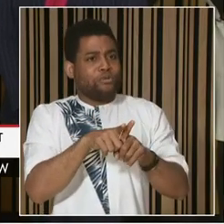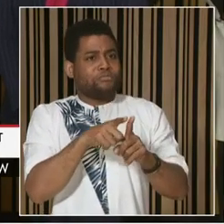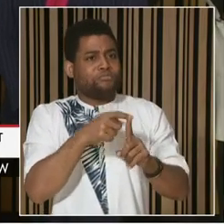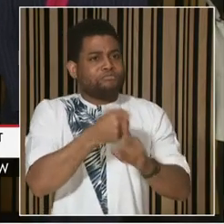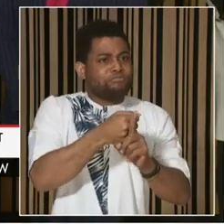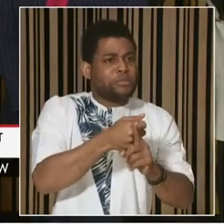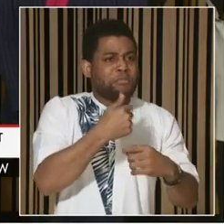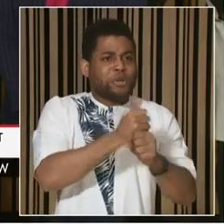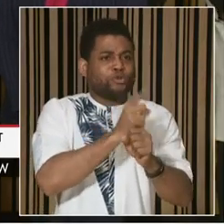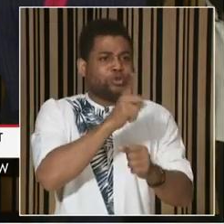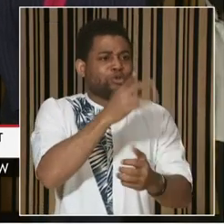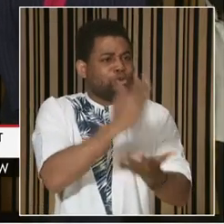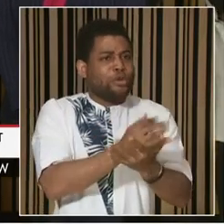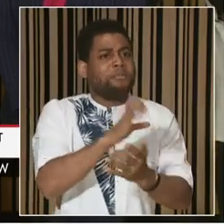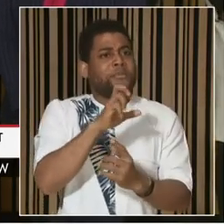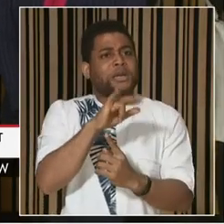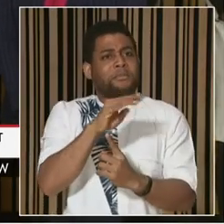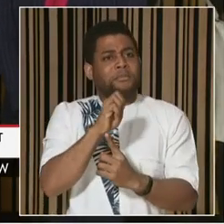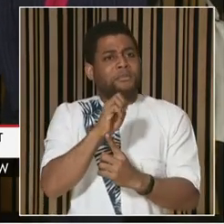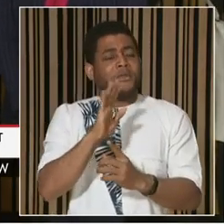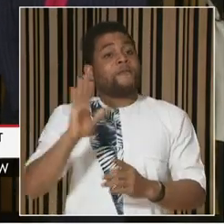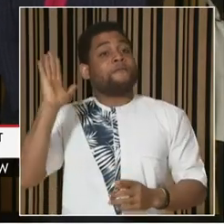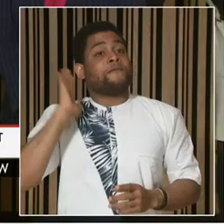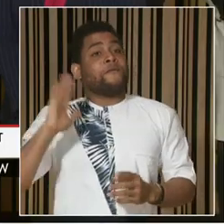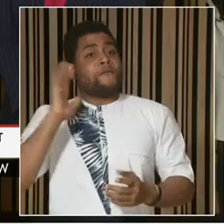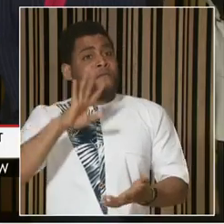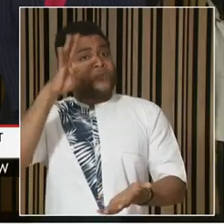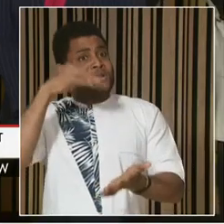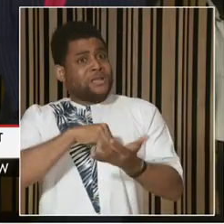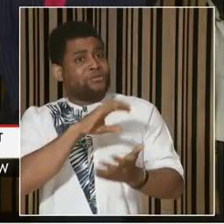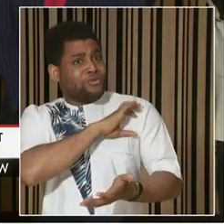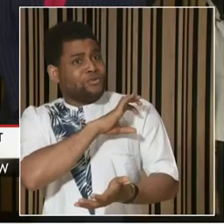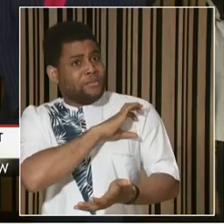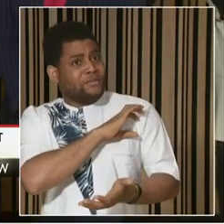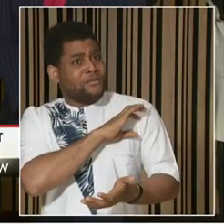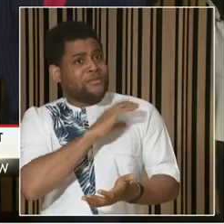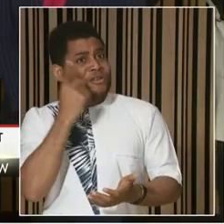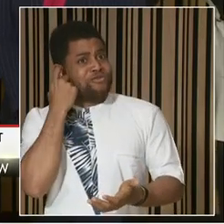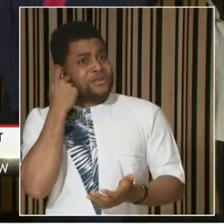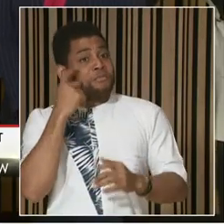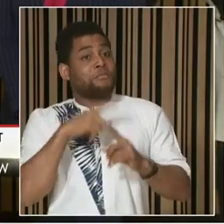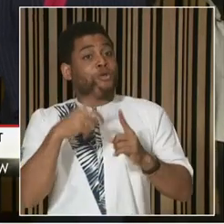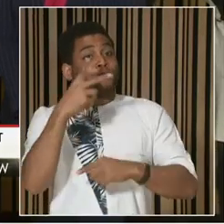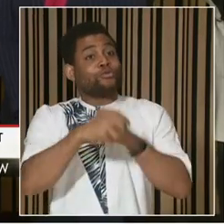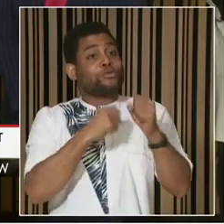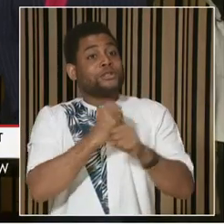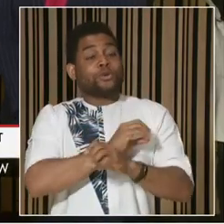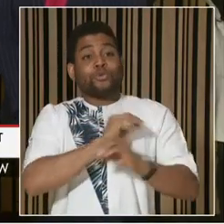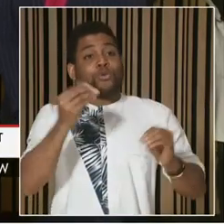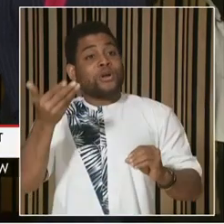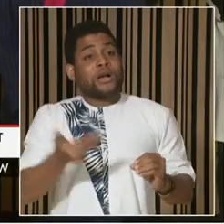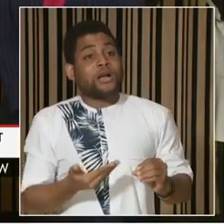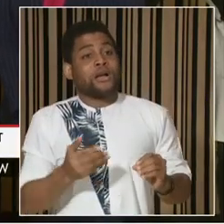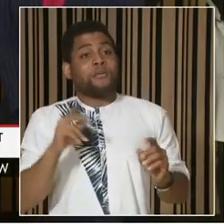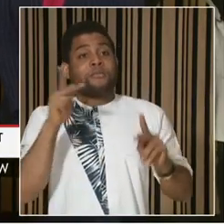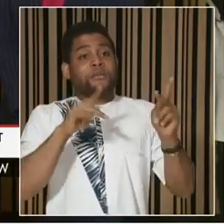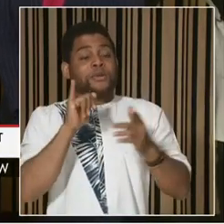We've been at 4,000 recently. But when you have 2 years of no hiring and attriting